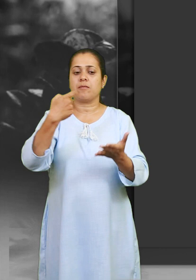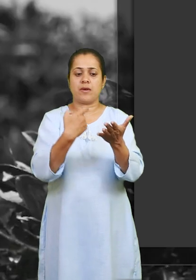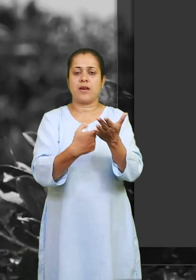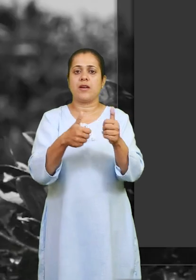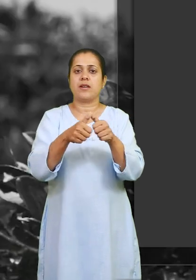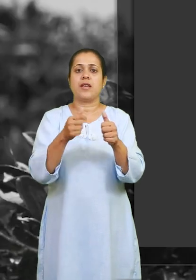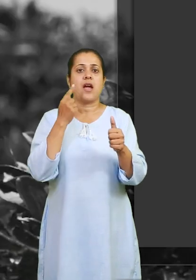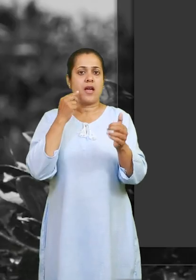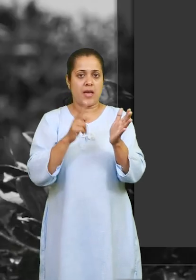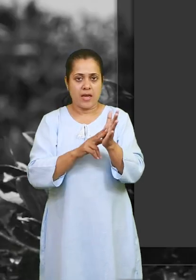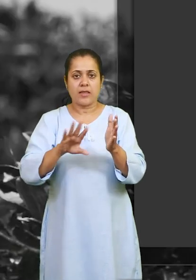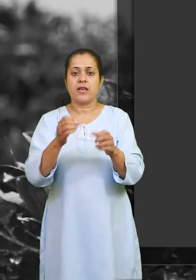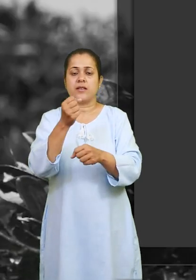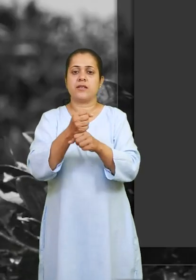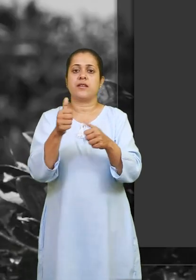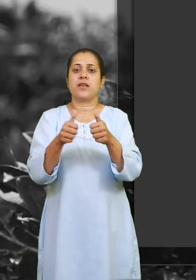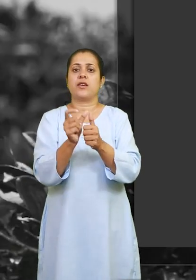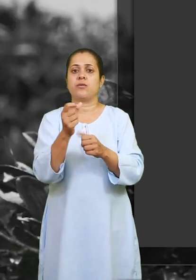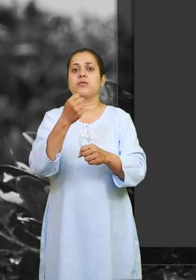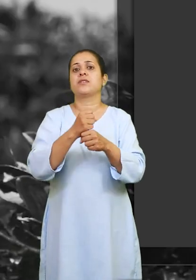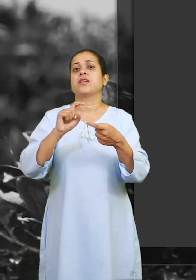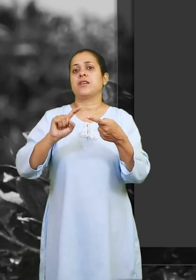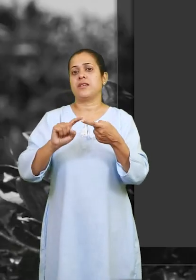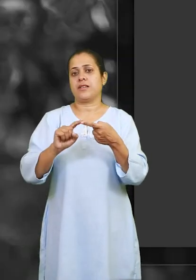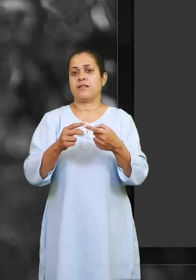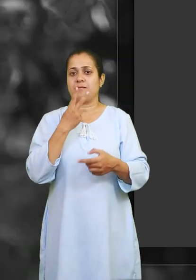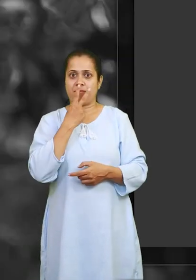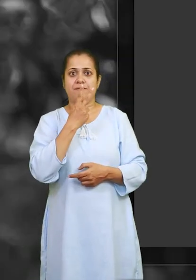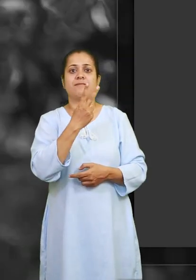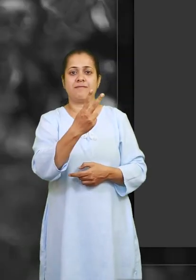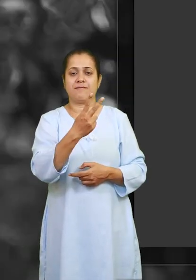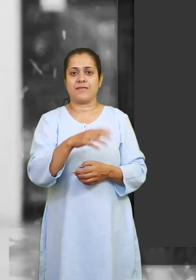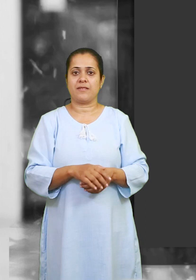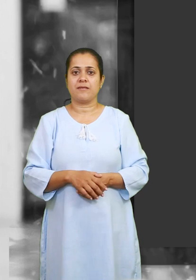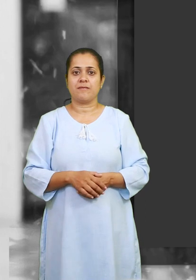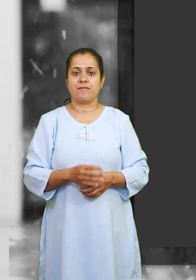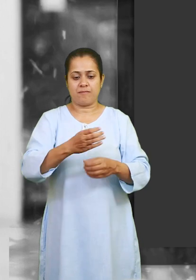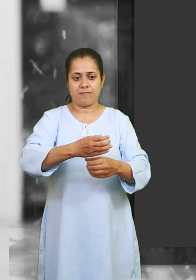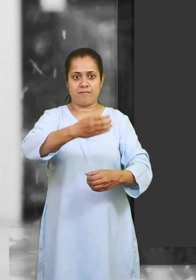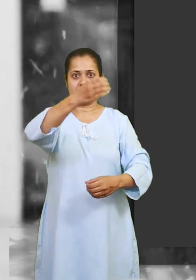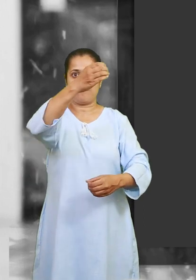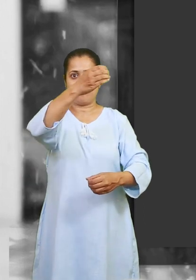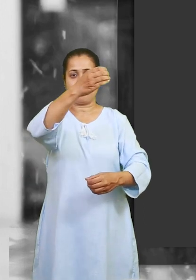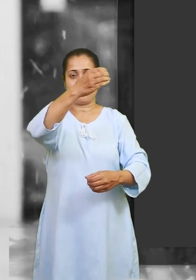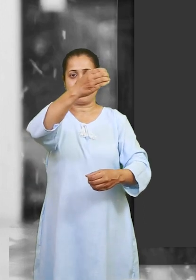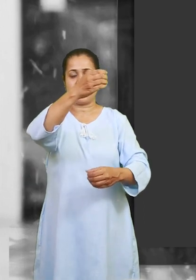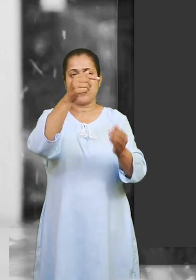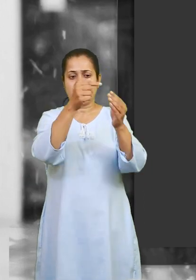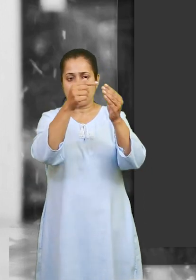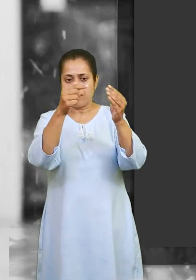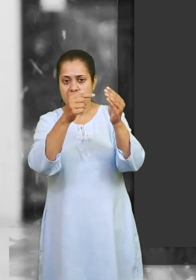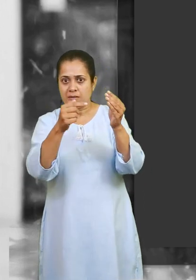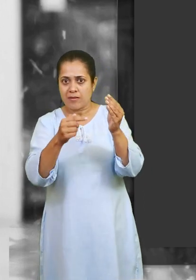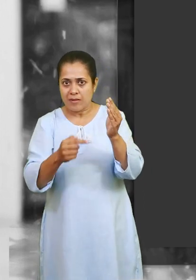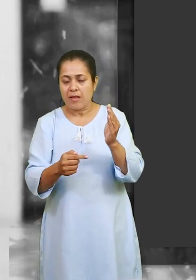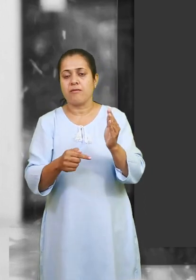called as the rain gauge, and it looks something like this. It is just a funnel which has a measuring